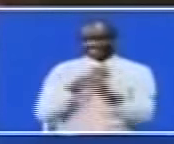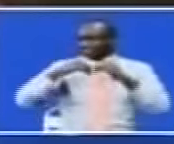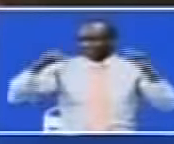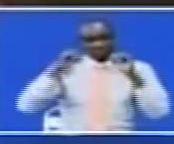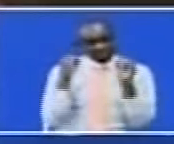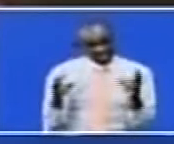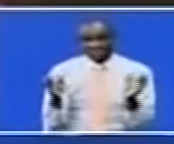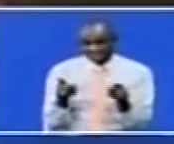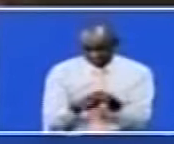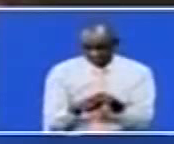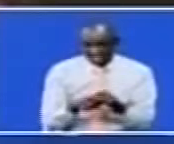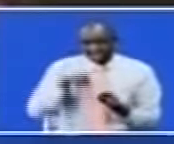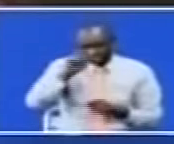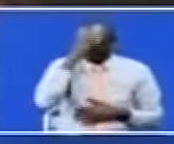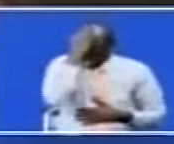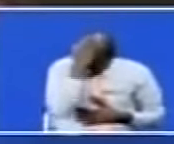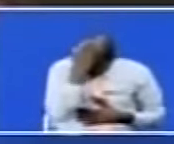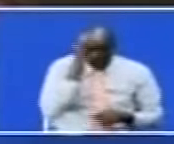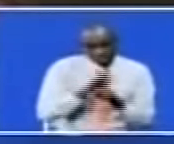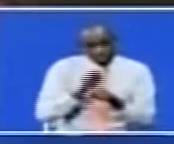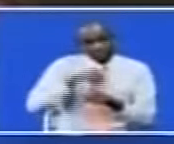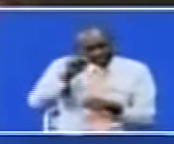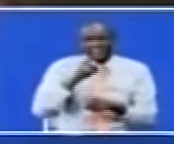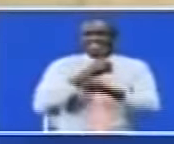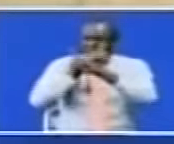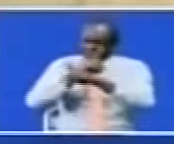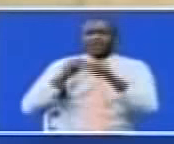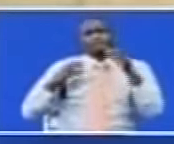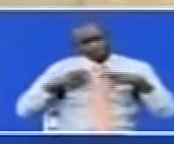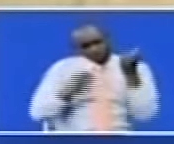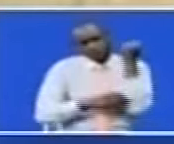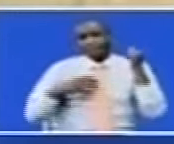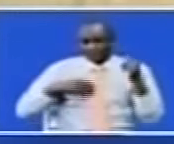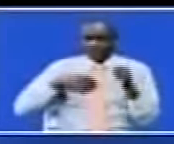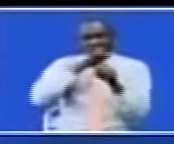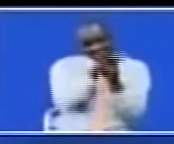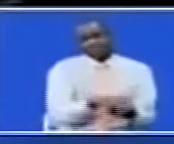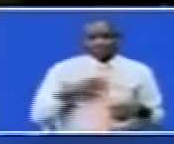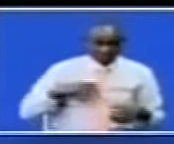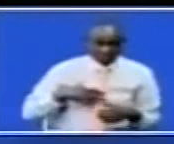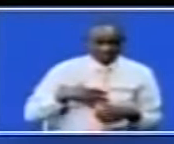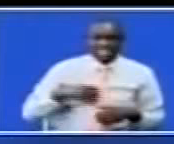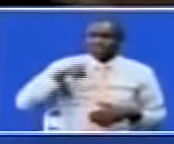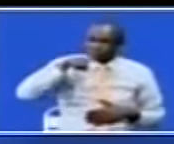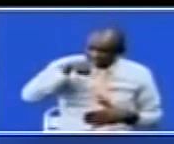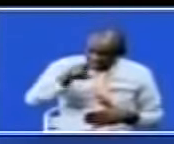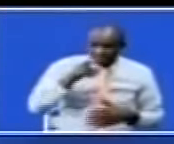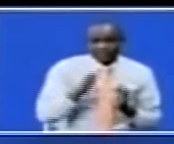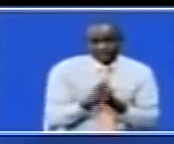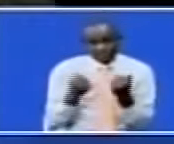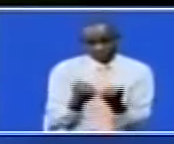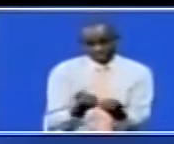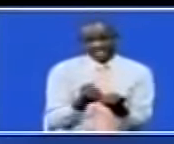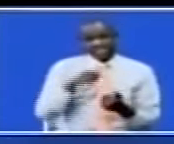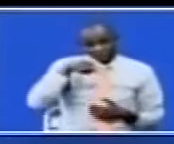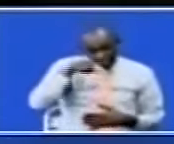separation. Known for his humility, he never hesitated to defend the poor and the marginalized. He was the voice of reason and never shied away